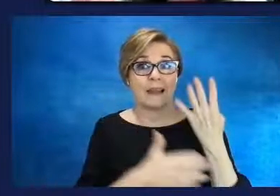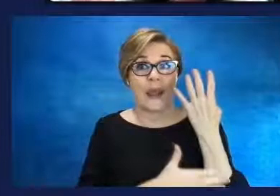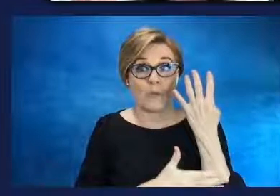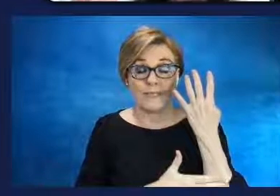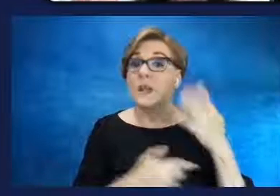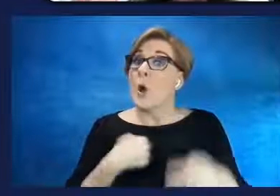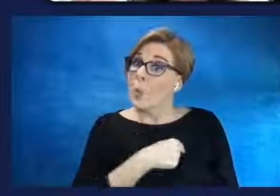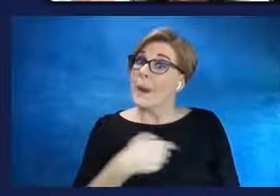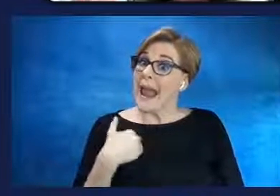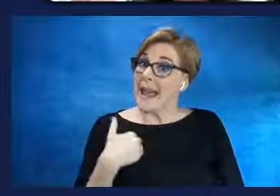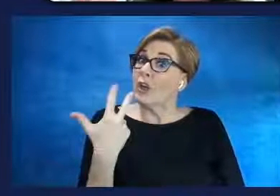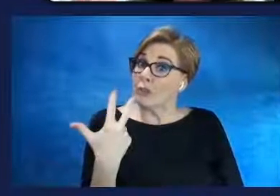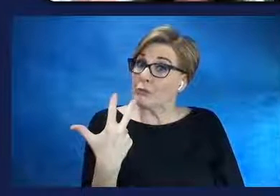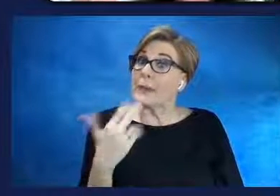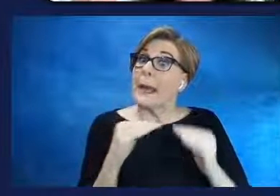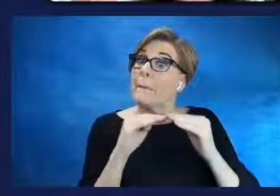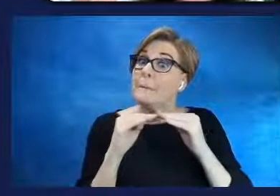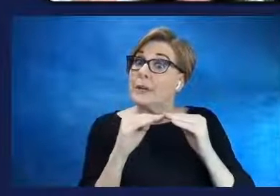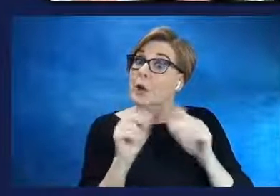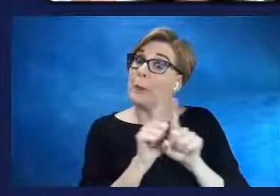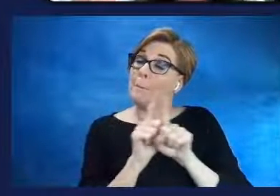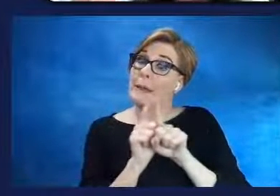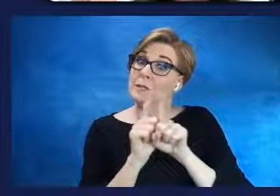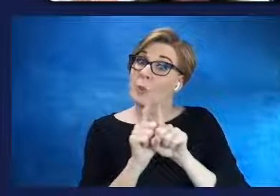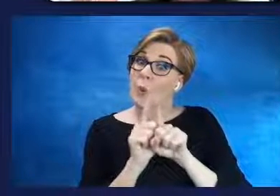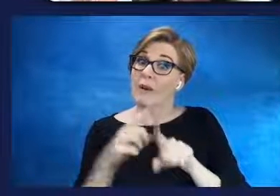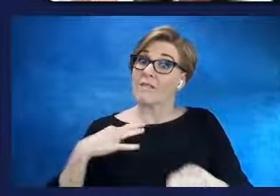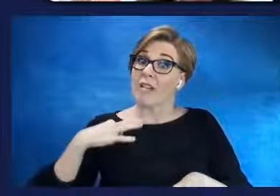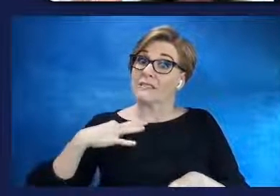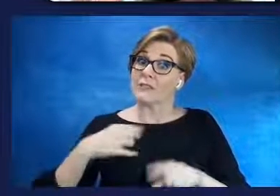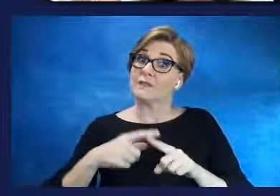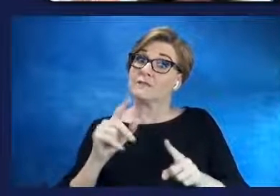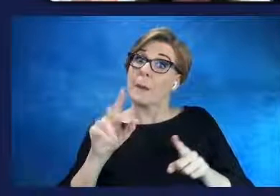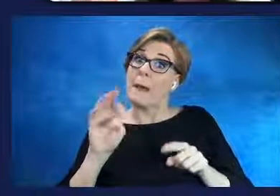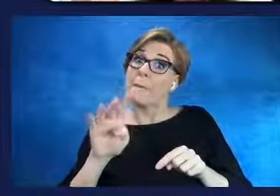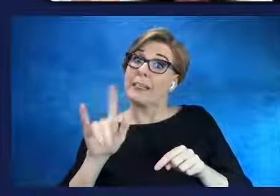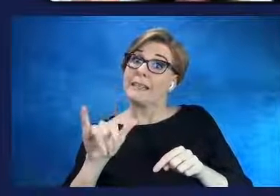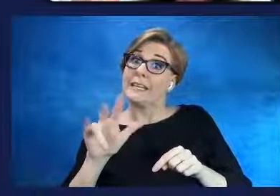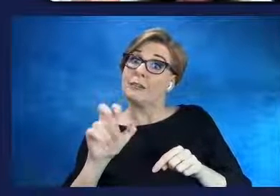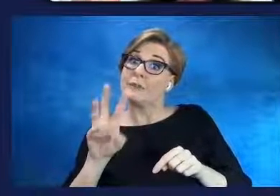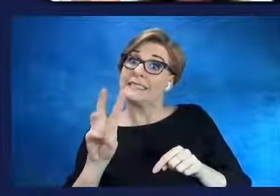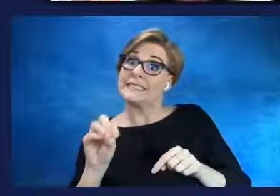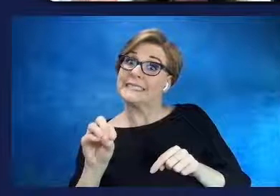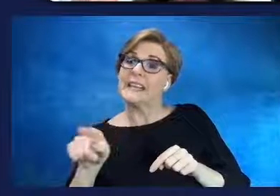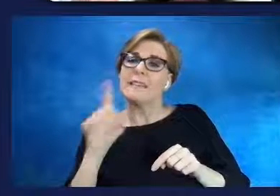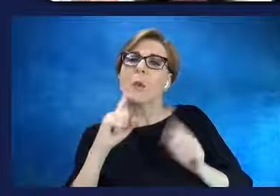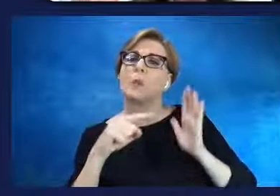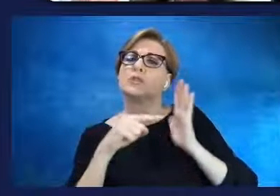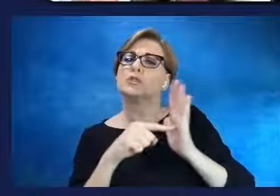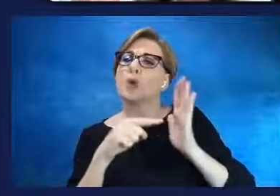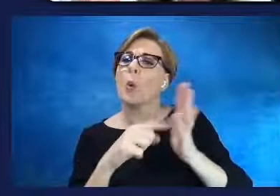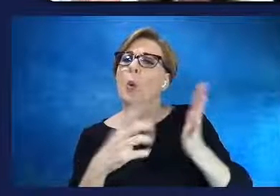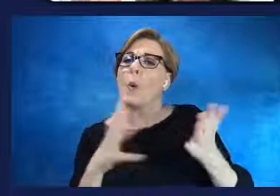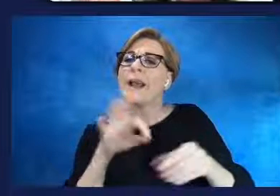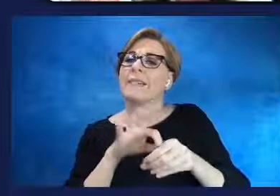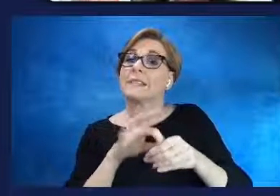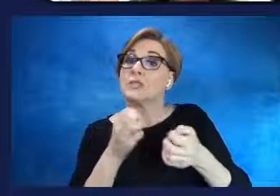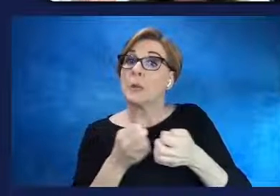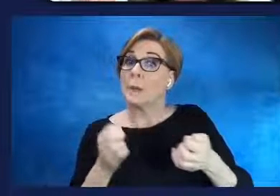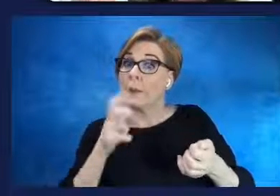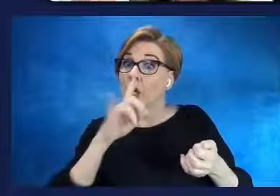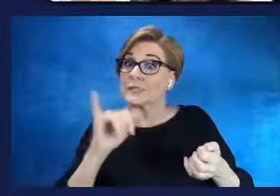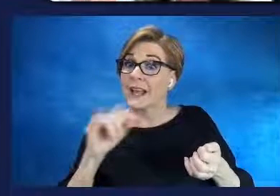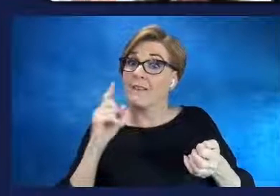mentor volunteers from Ability 360 who are going to demonstrate the election equipment. So a few